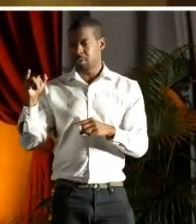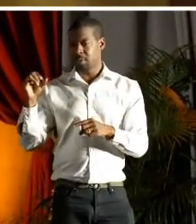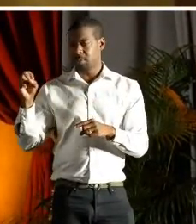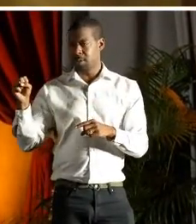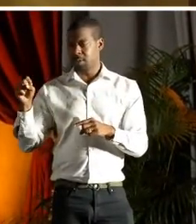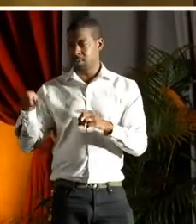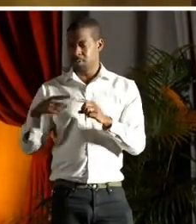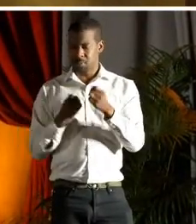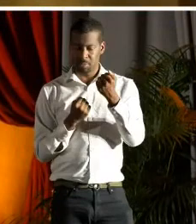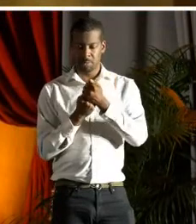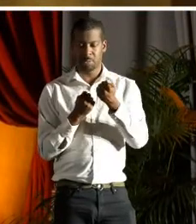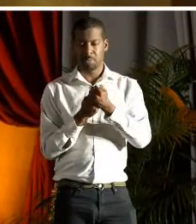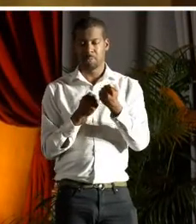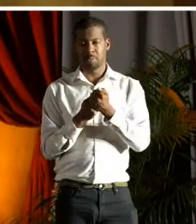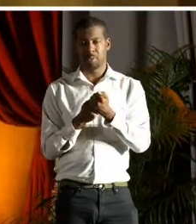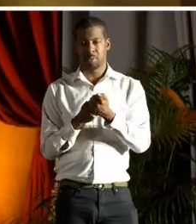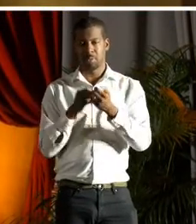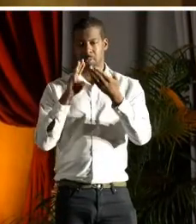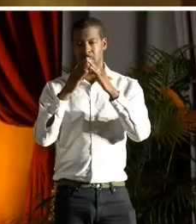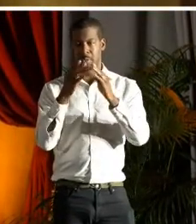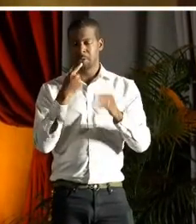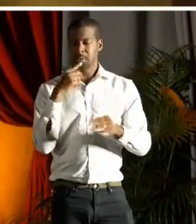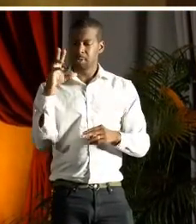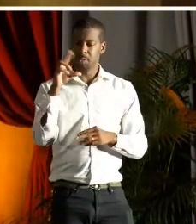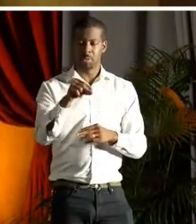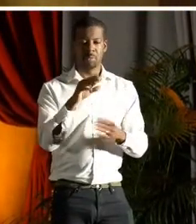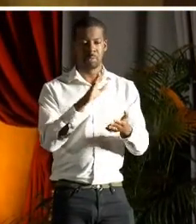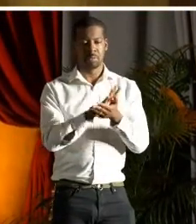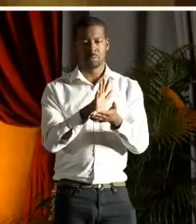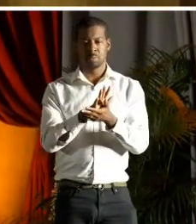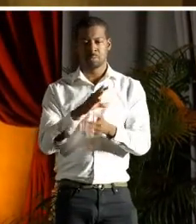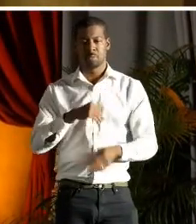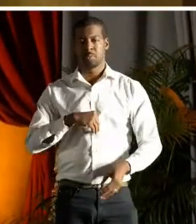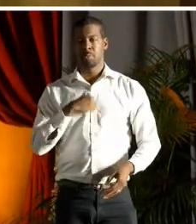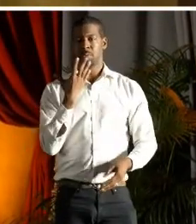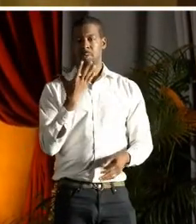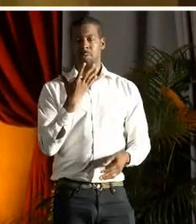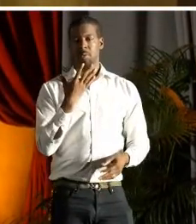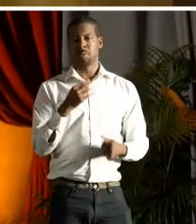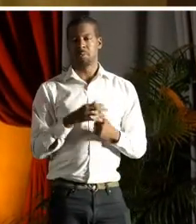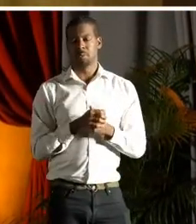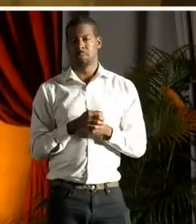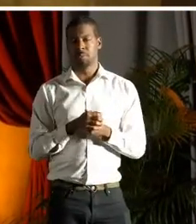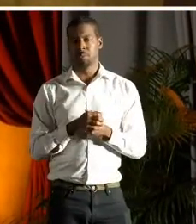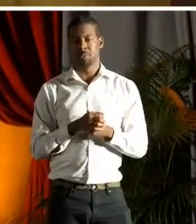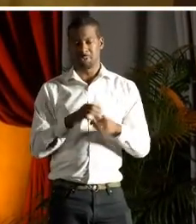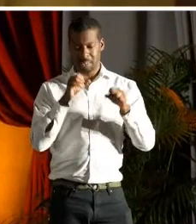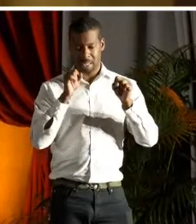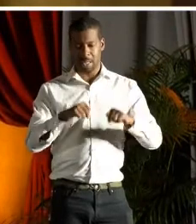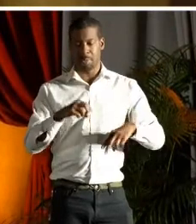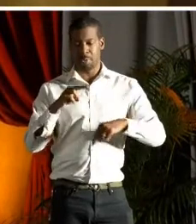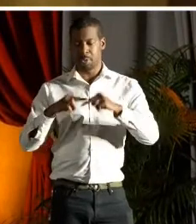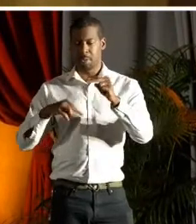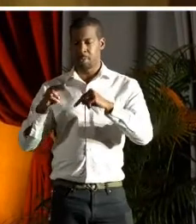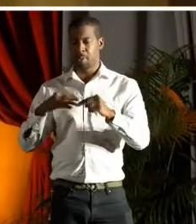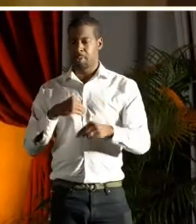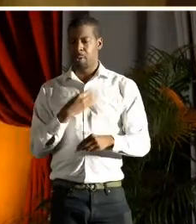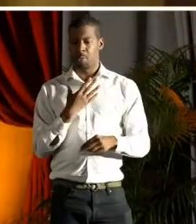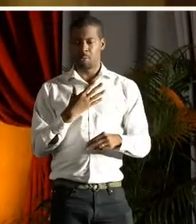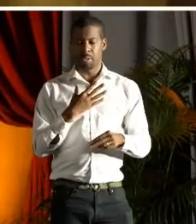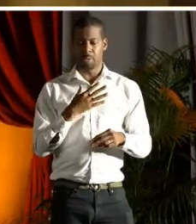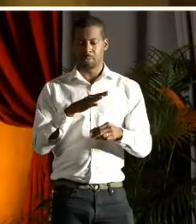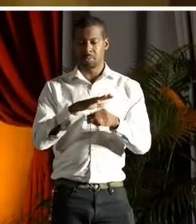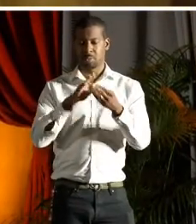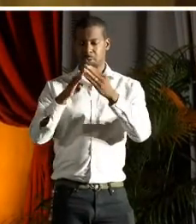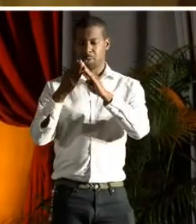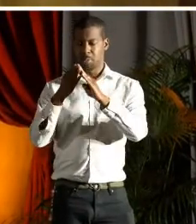was saying no to a school that was going to be in a white, was going to actually be able to build a white community